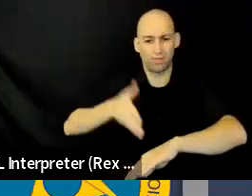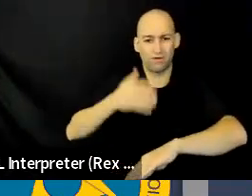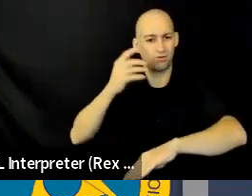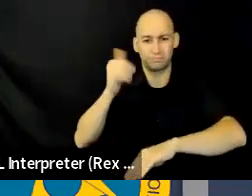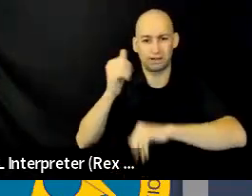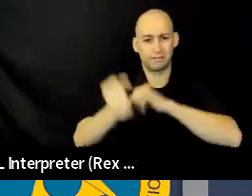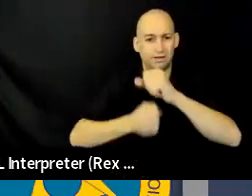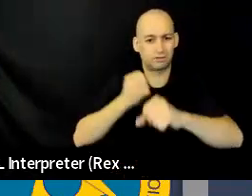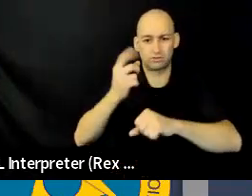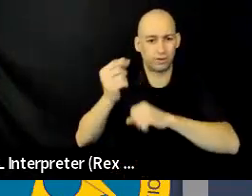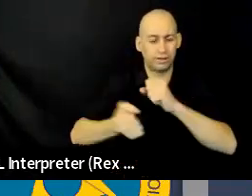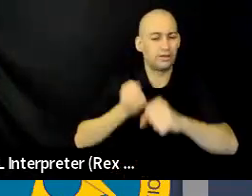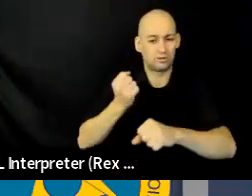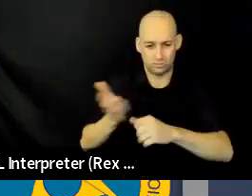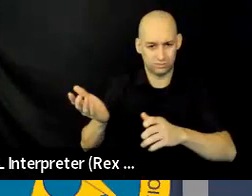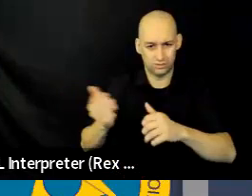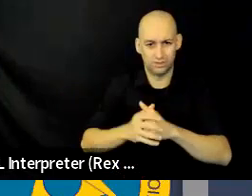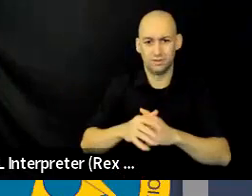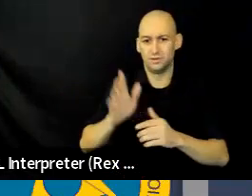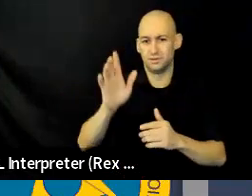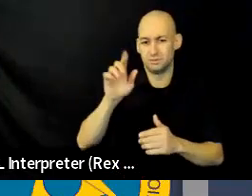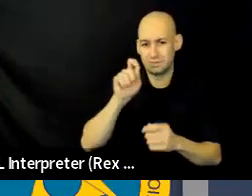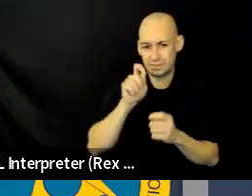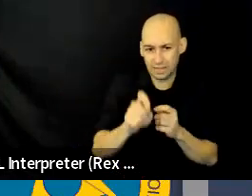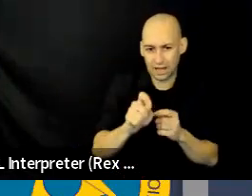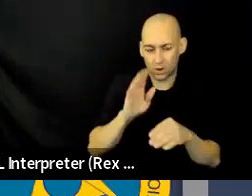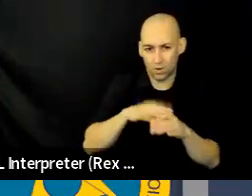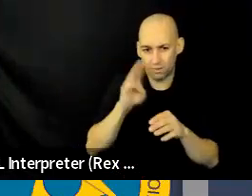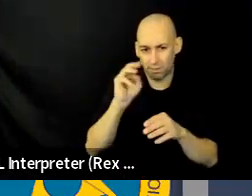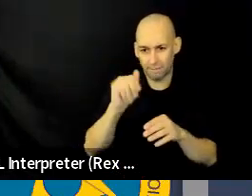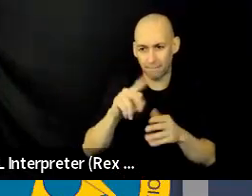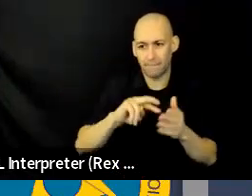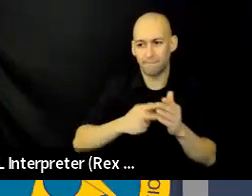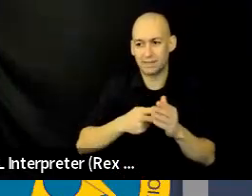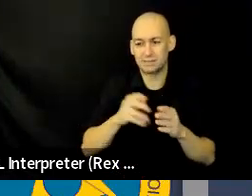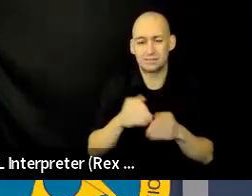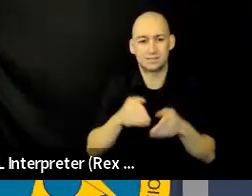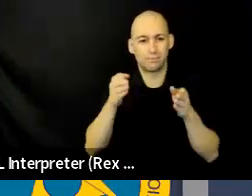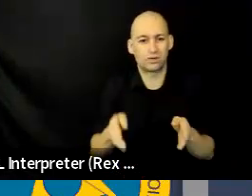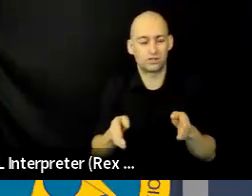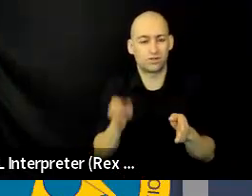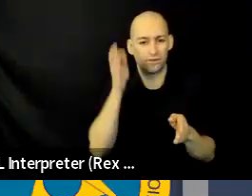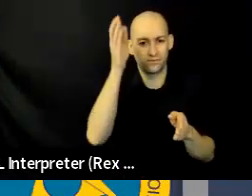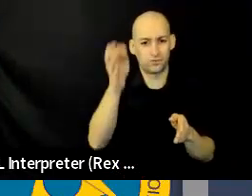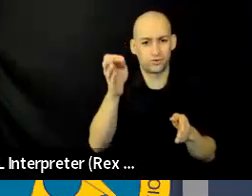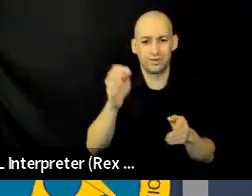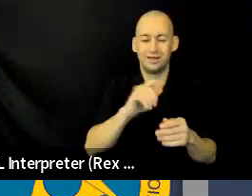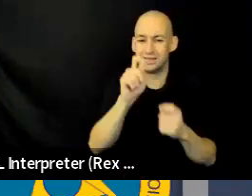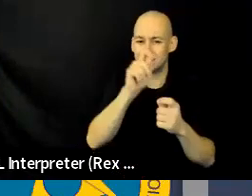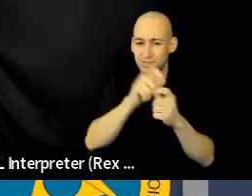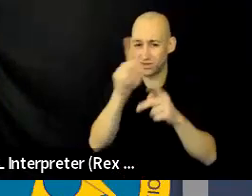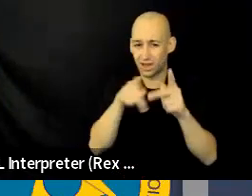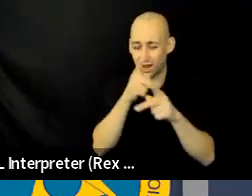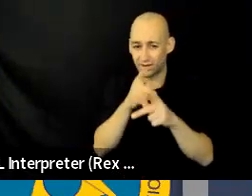And usually it's a dot on a map that means grade separation in the future. And even the specific type of configuration for